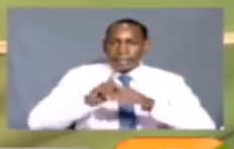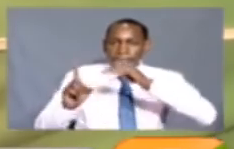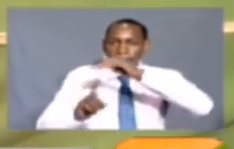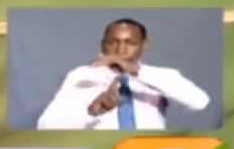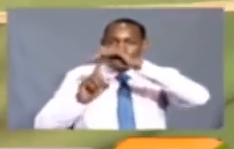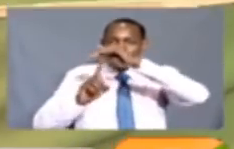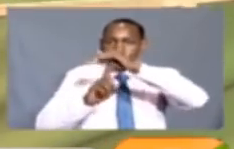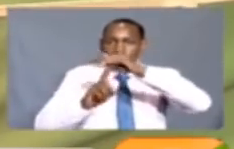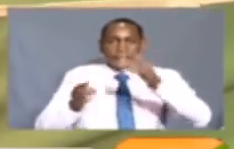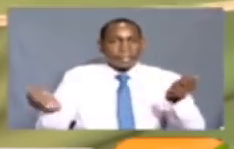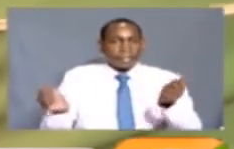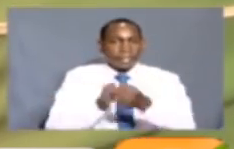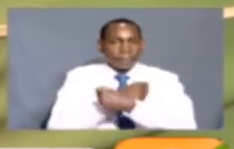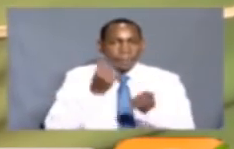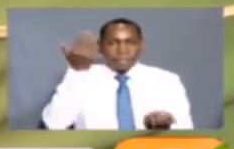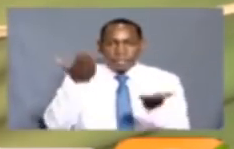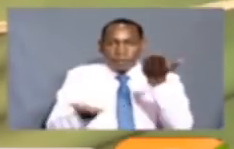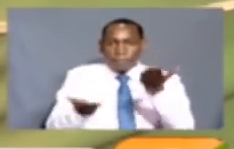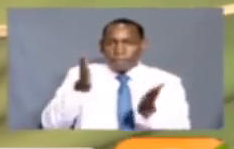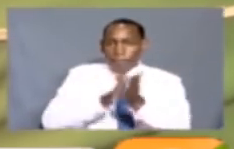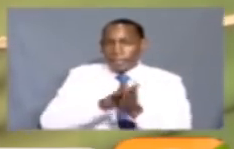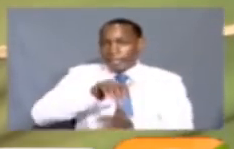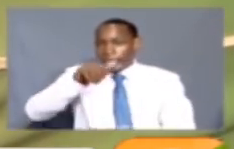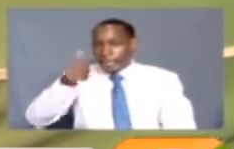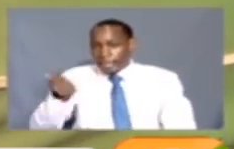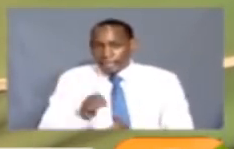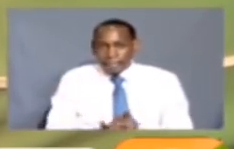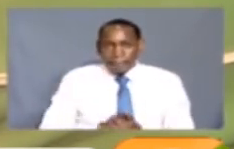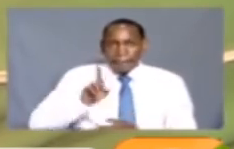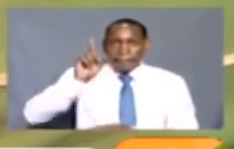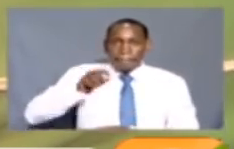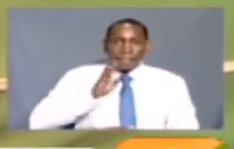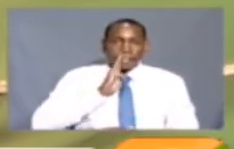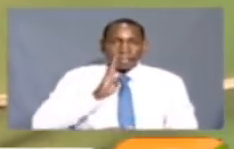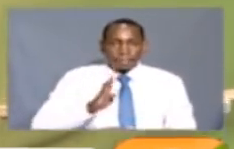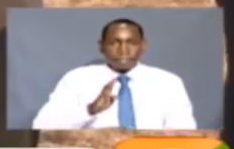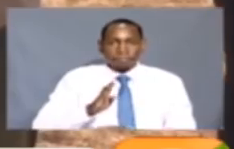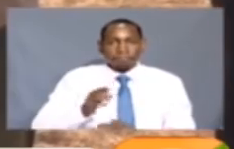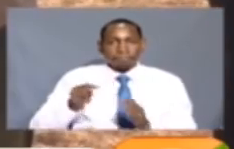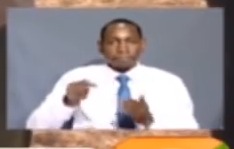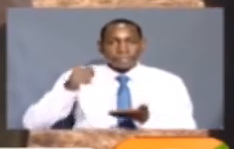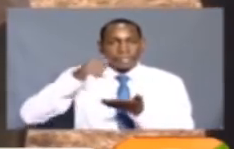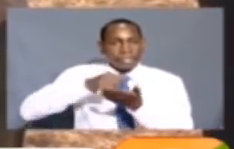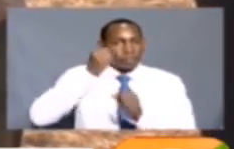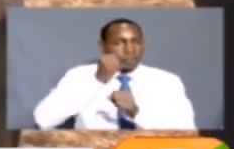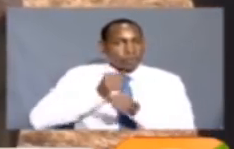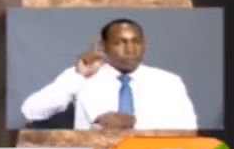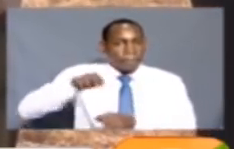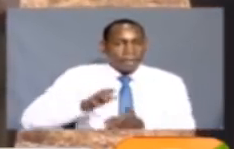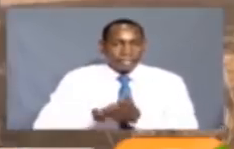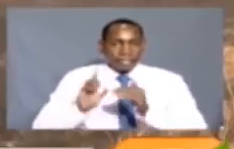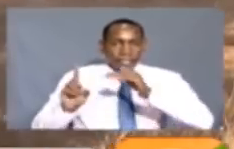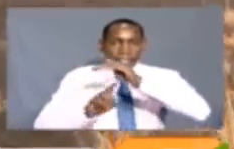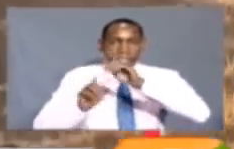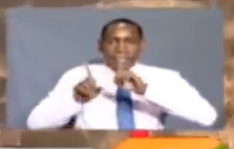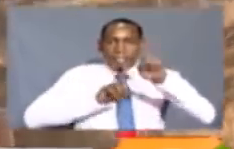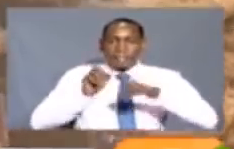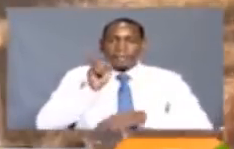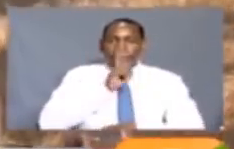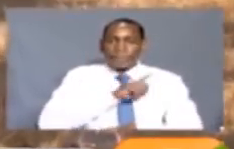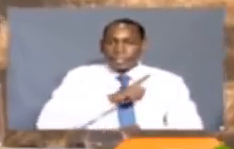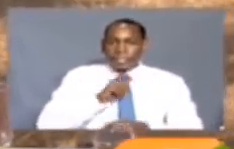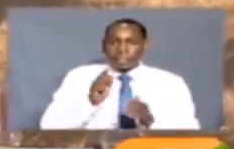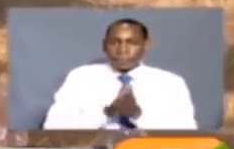one is incomparable to anything else. It should be on your bucket list. The balloon safari finishes with a